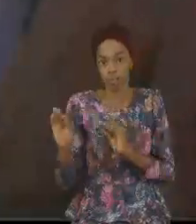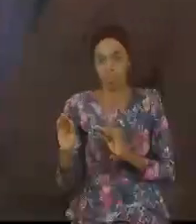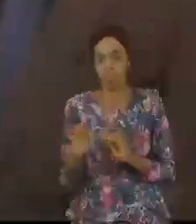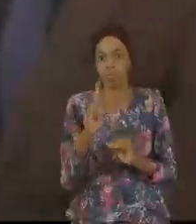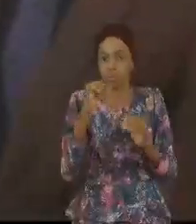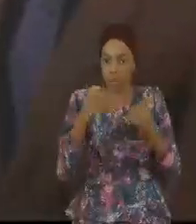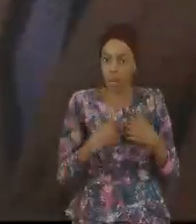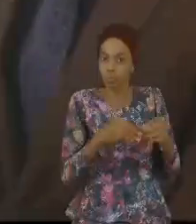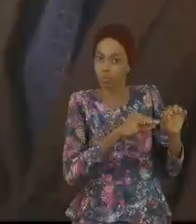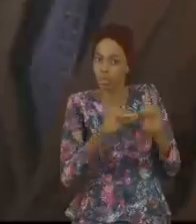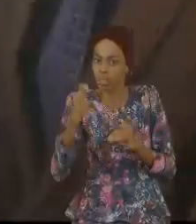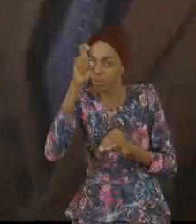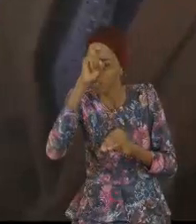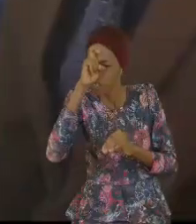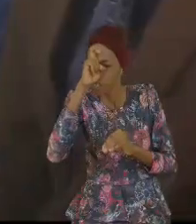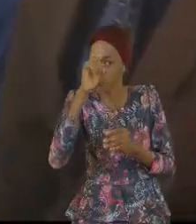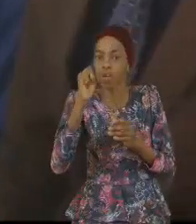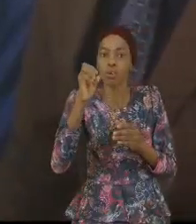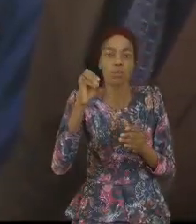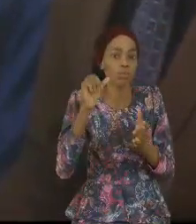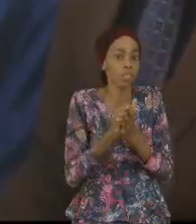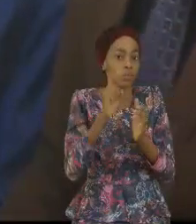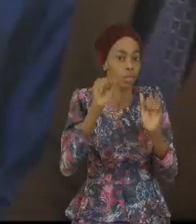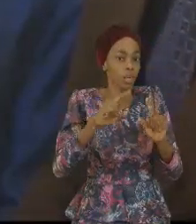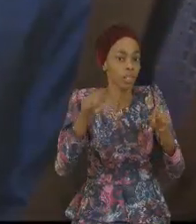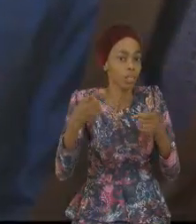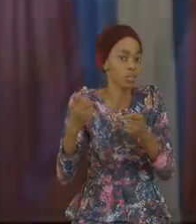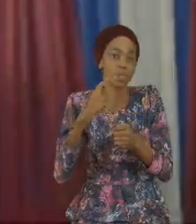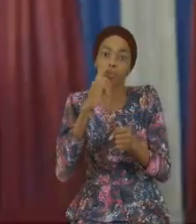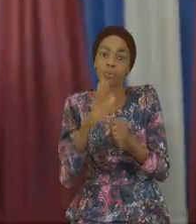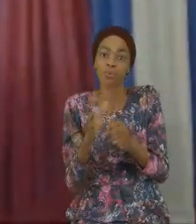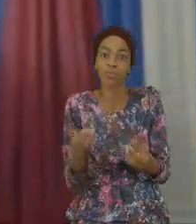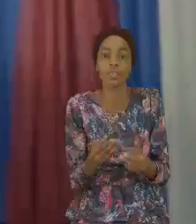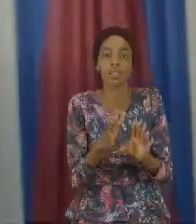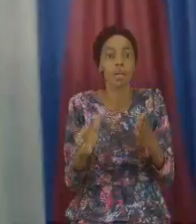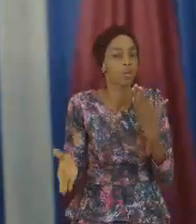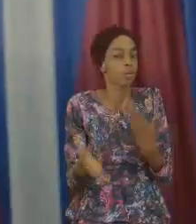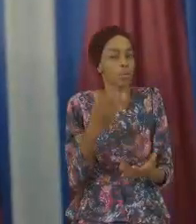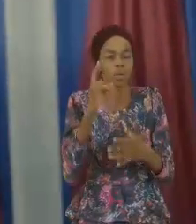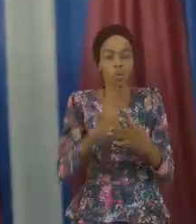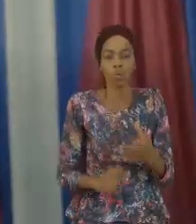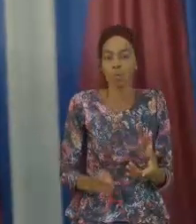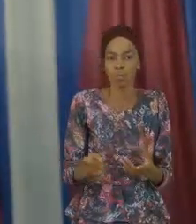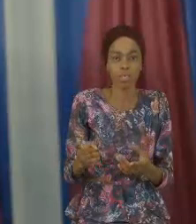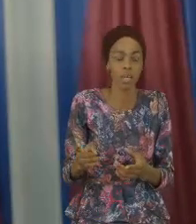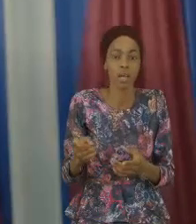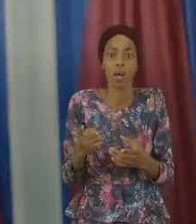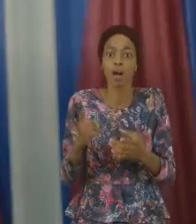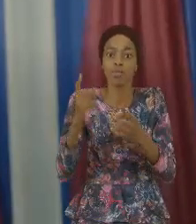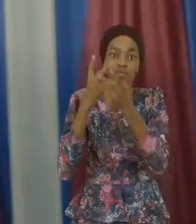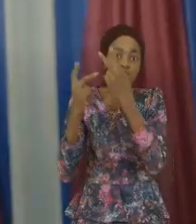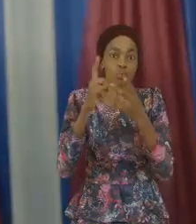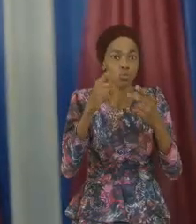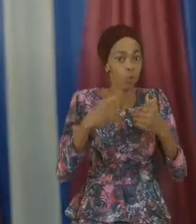Egypt before you can get to Canaan. No matter what dreams you have, no matter what vision you have, and